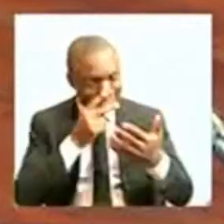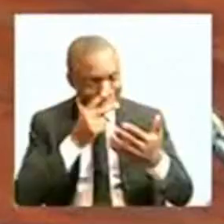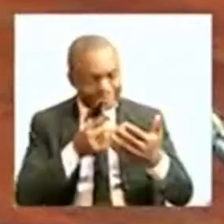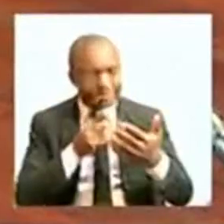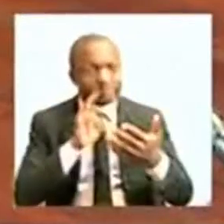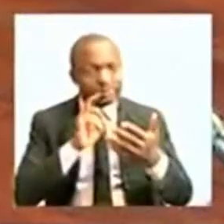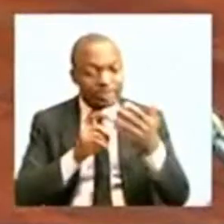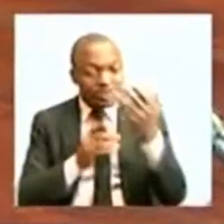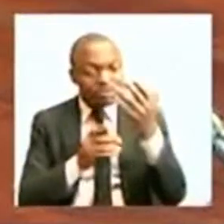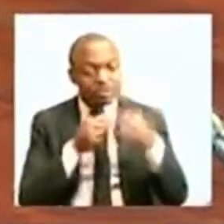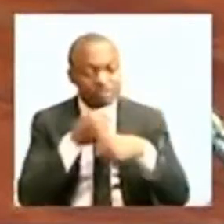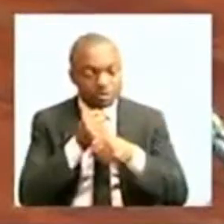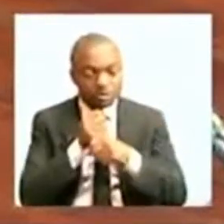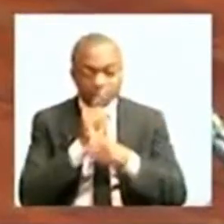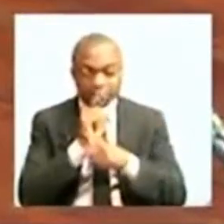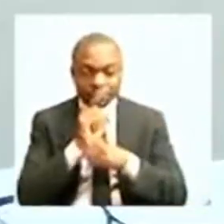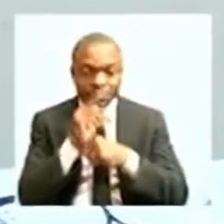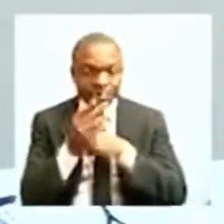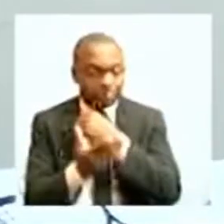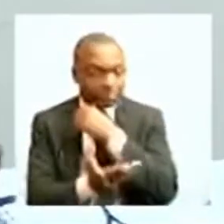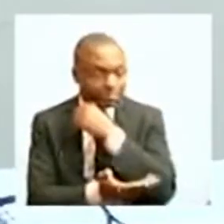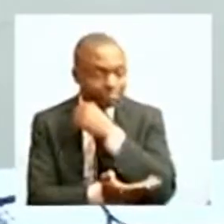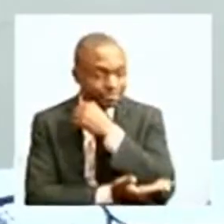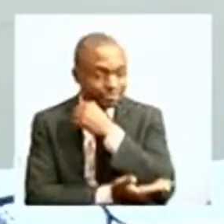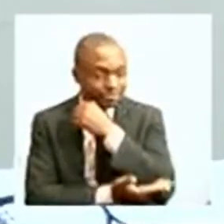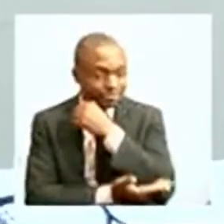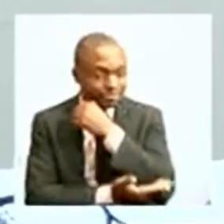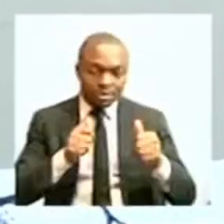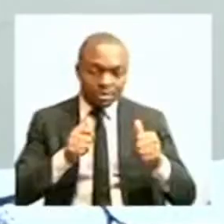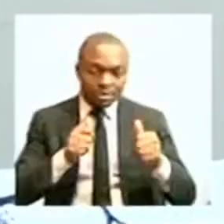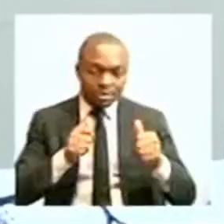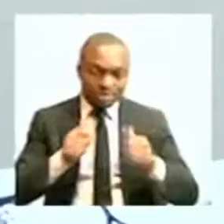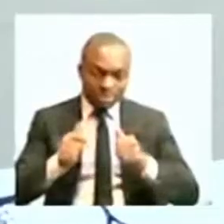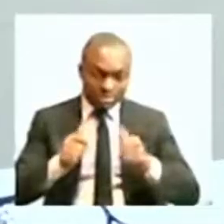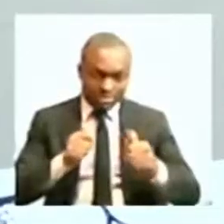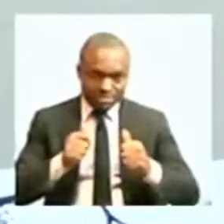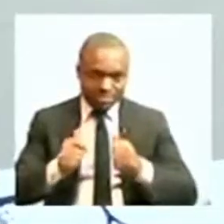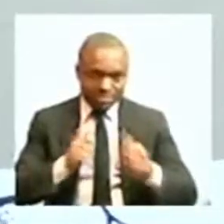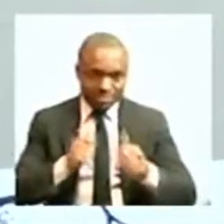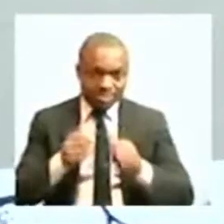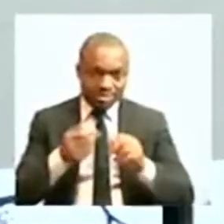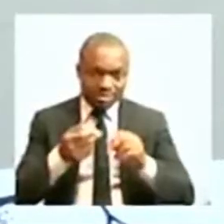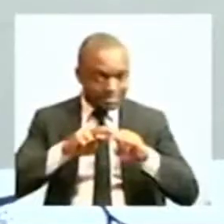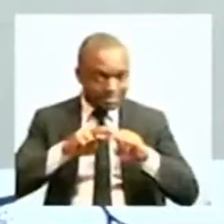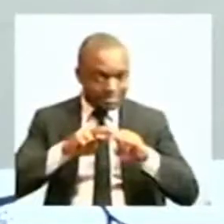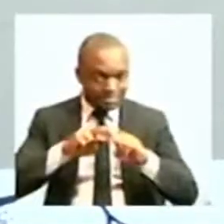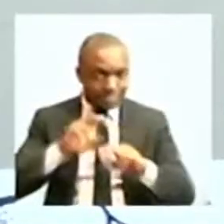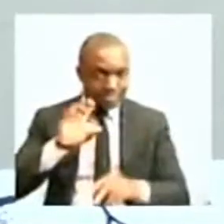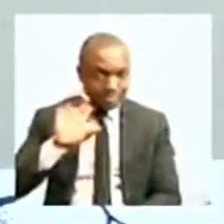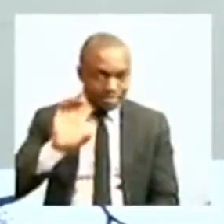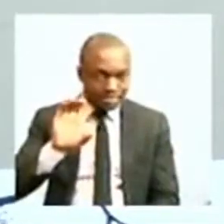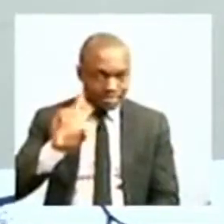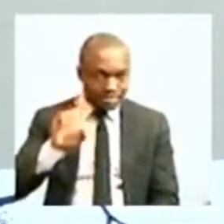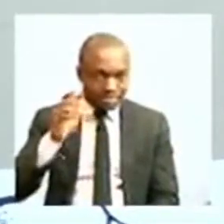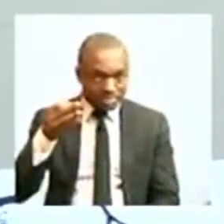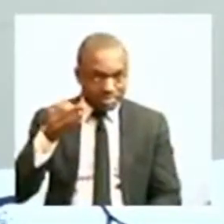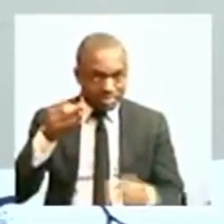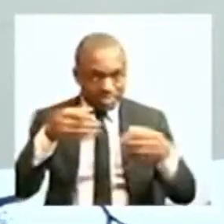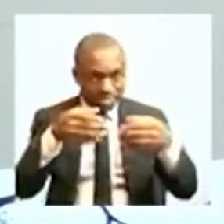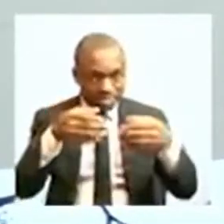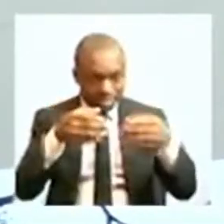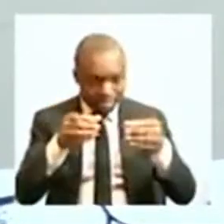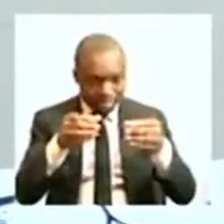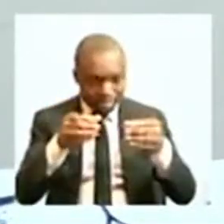improve the administration of the enhanced constituency development fund, so that the